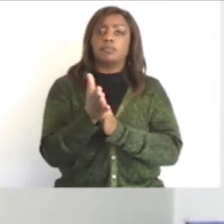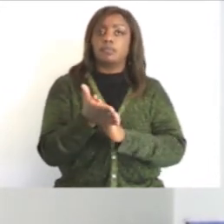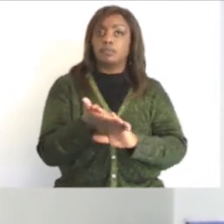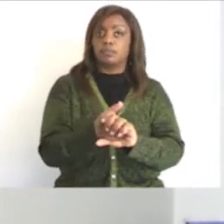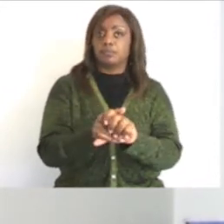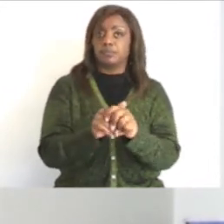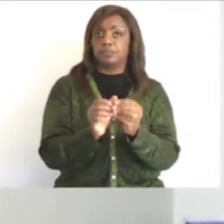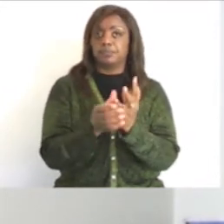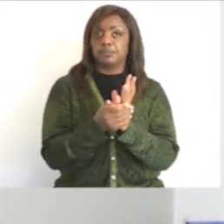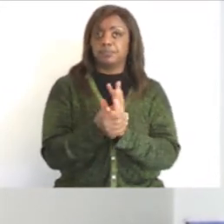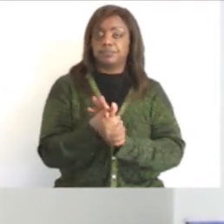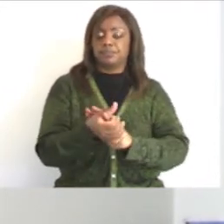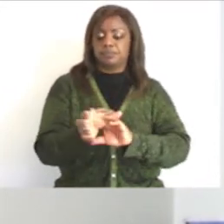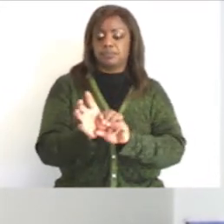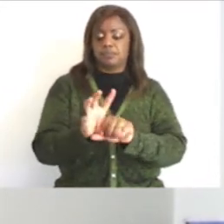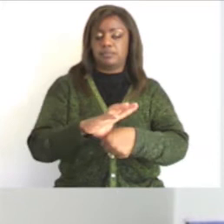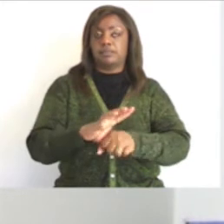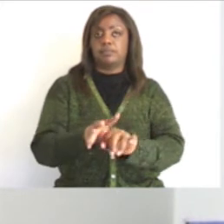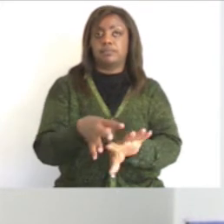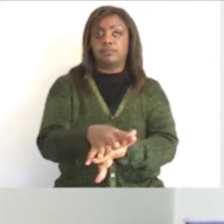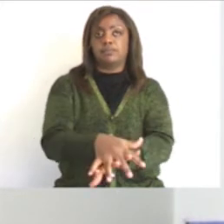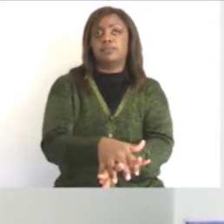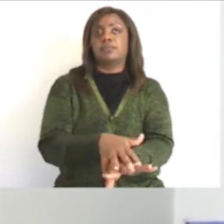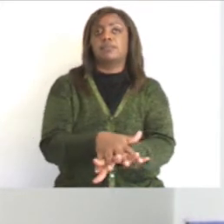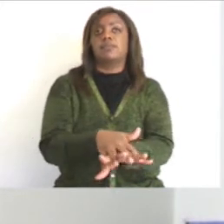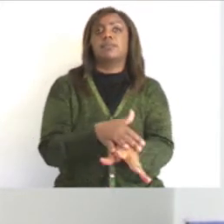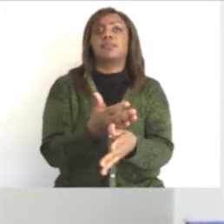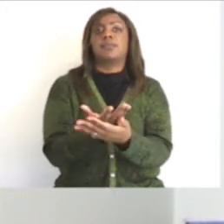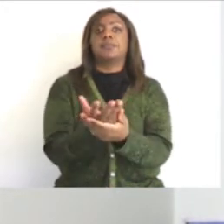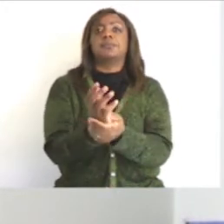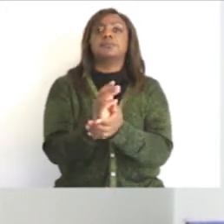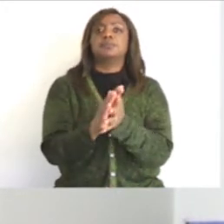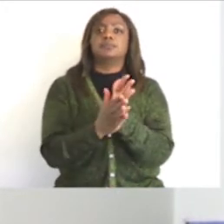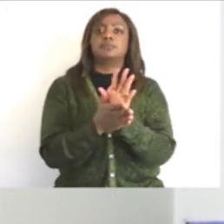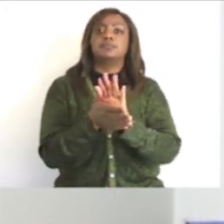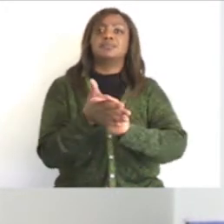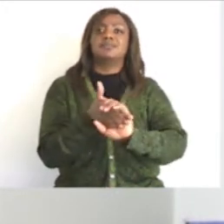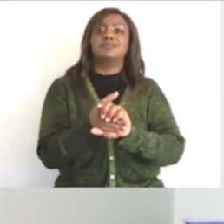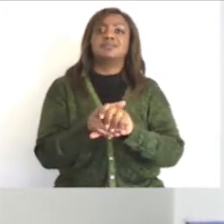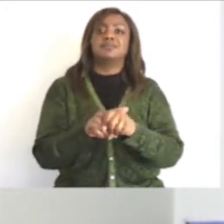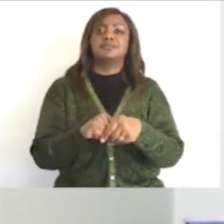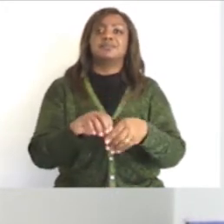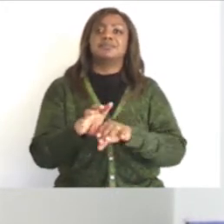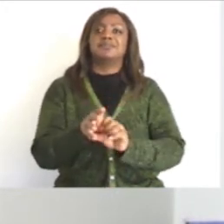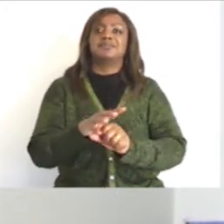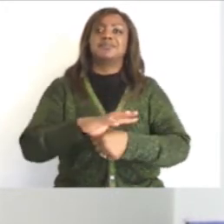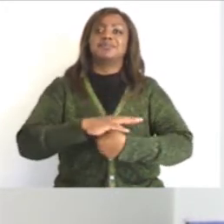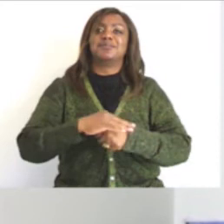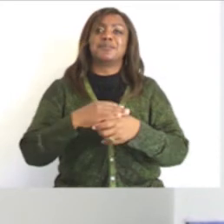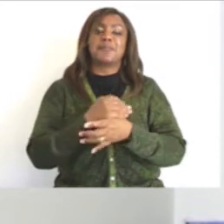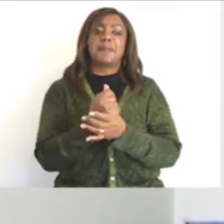thoroughly between the fingers, behind the hands, Chanel, the thumb.